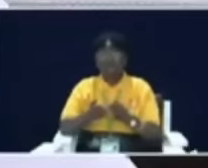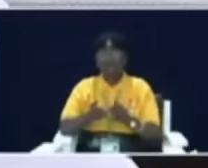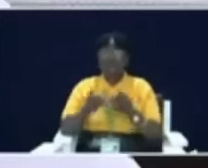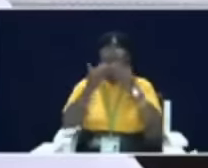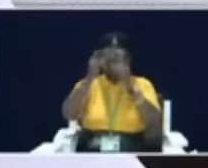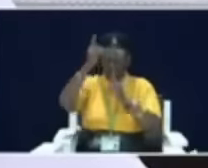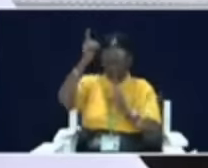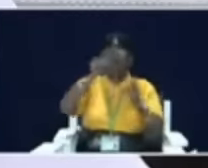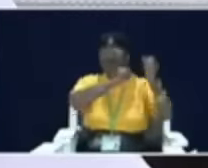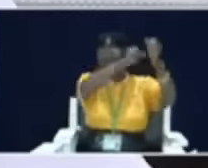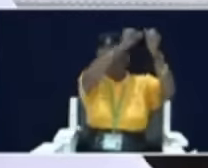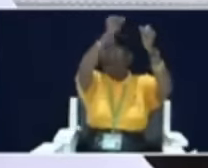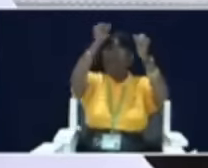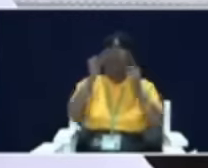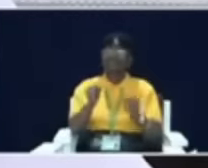Almighty God,